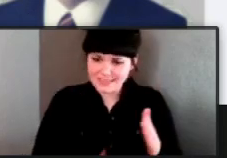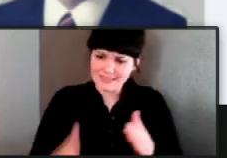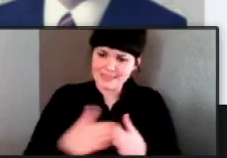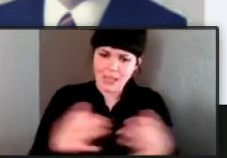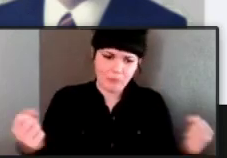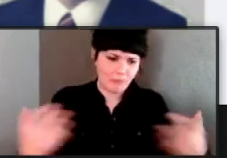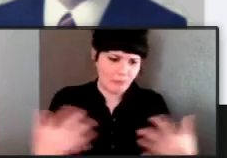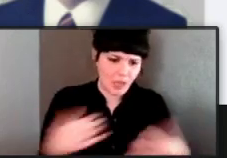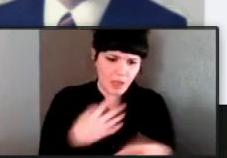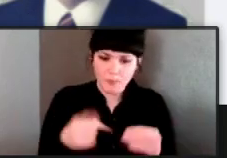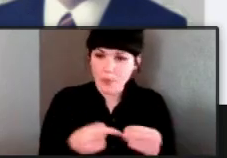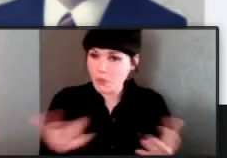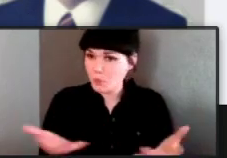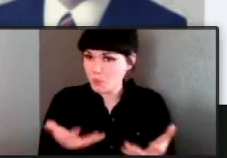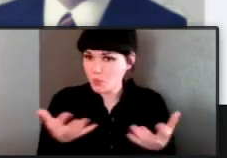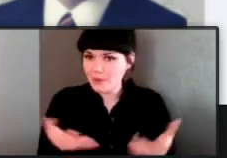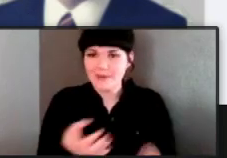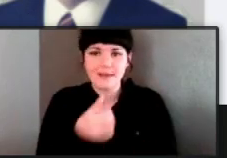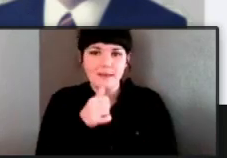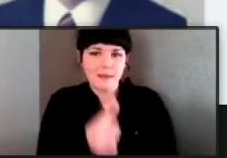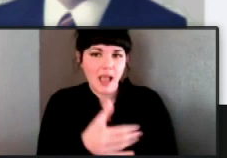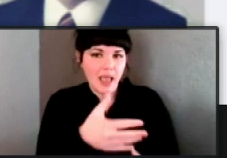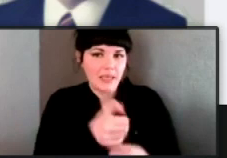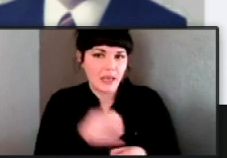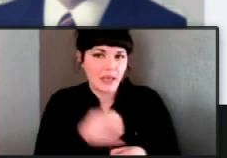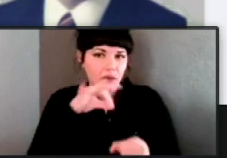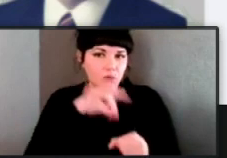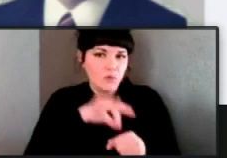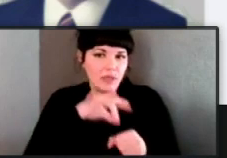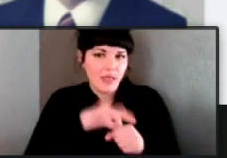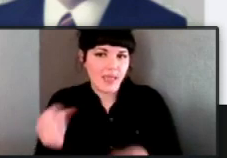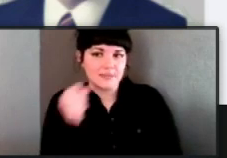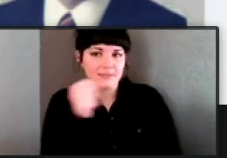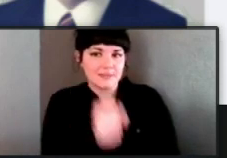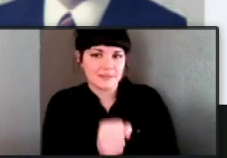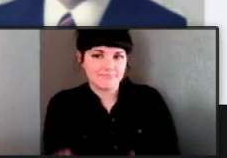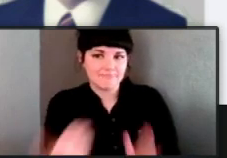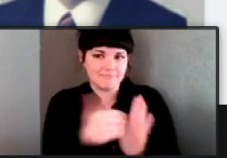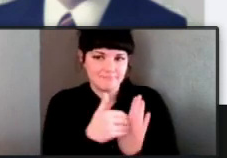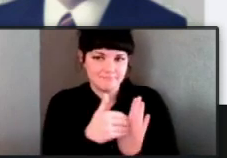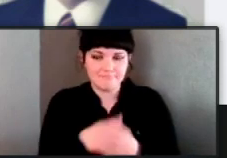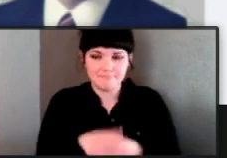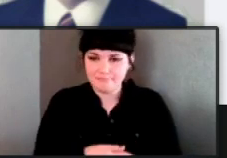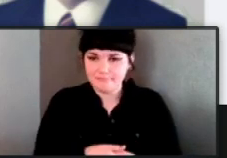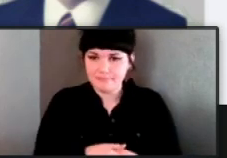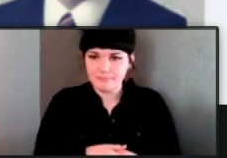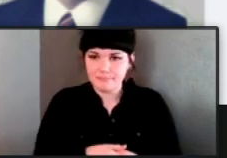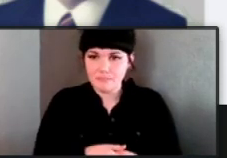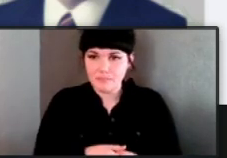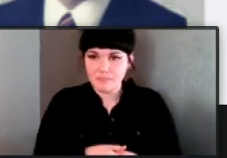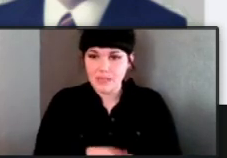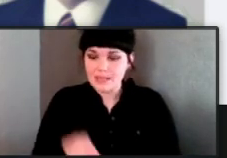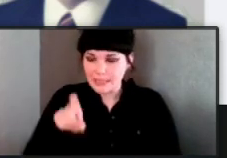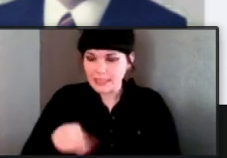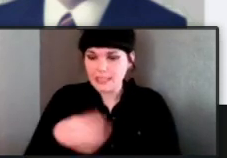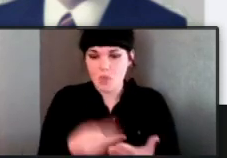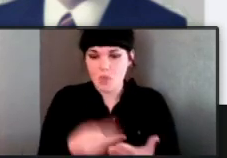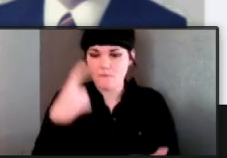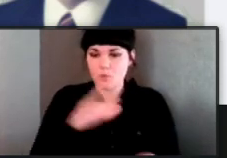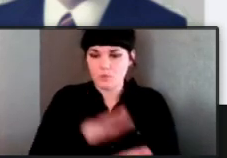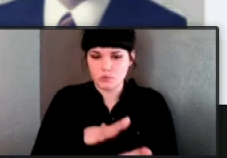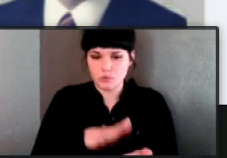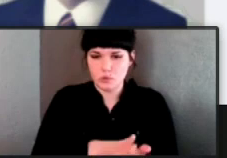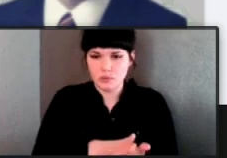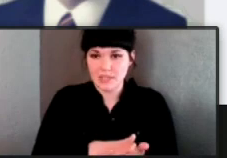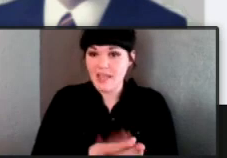make sure that these people understand that we need money for our schools. This is not a Detroit issue. I want you to know that this is